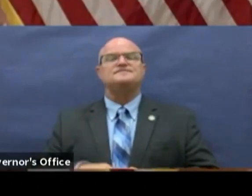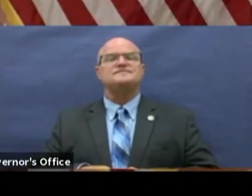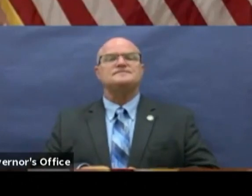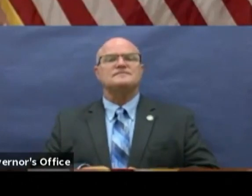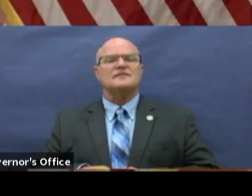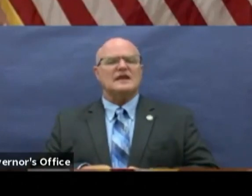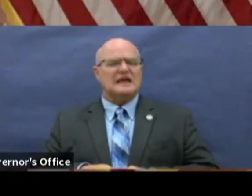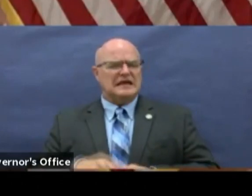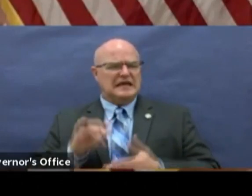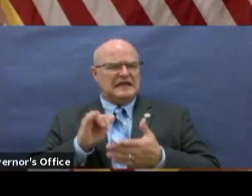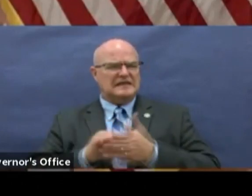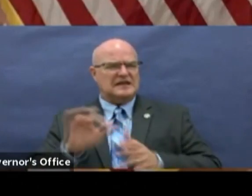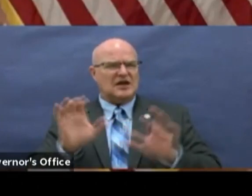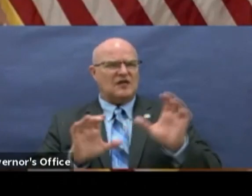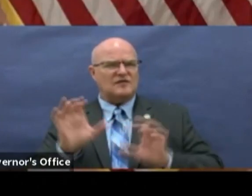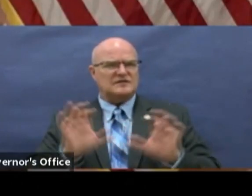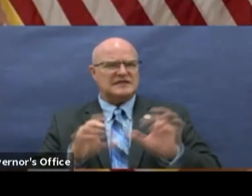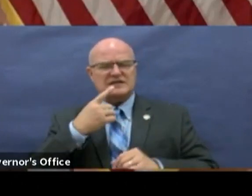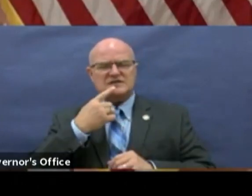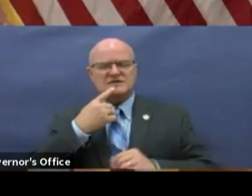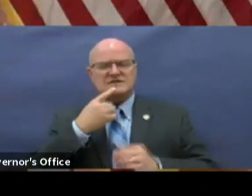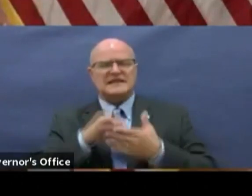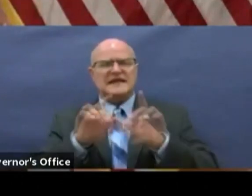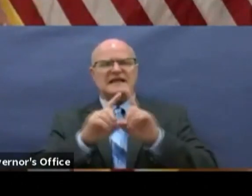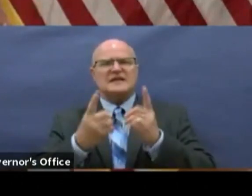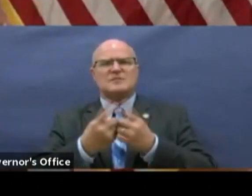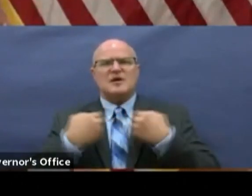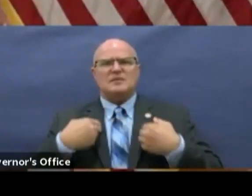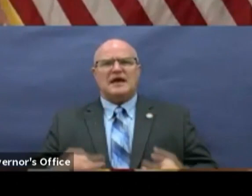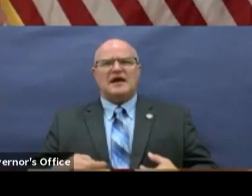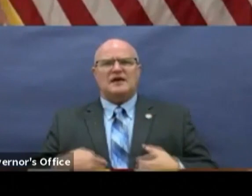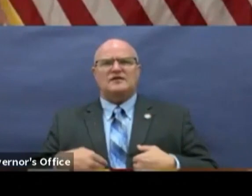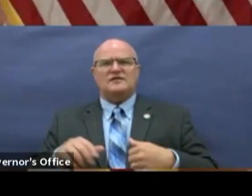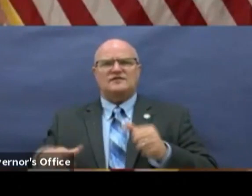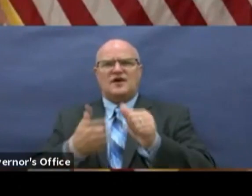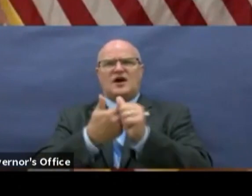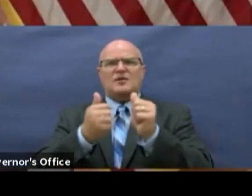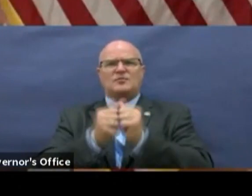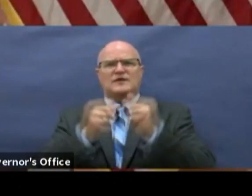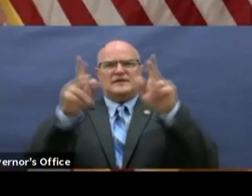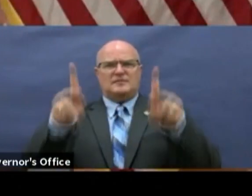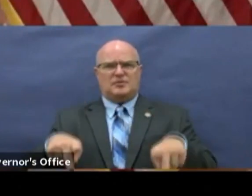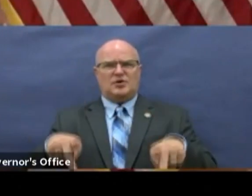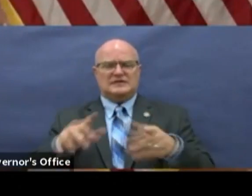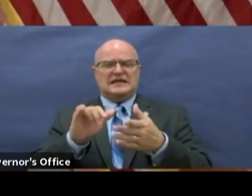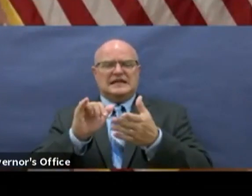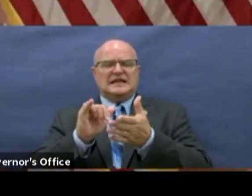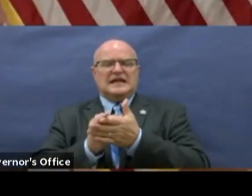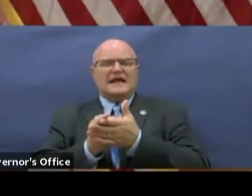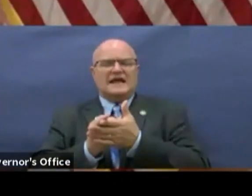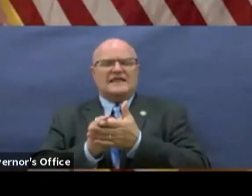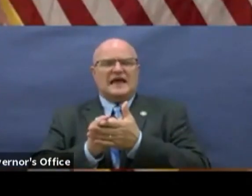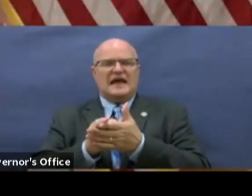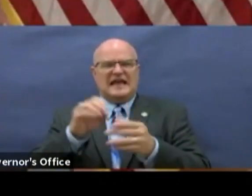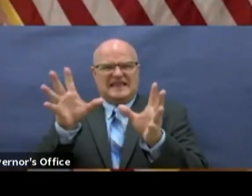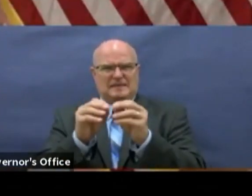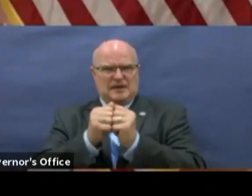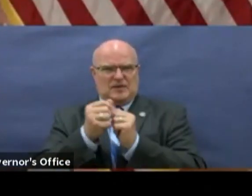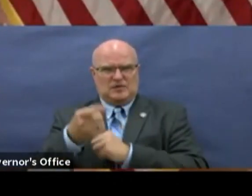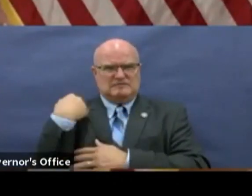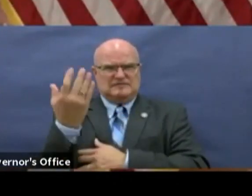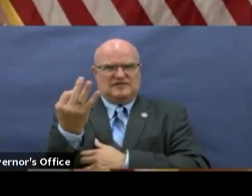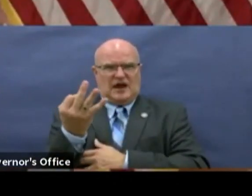The conversation, you said that the Department of Health followed up with the individual that was in that meeting with you on